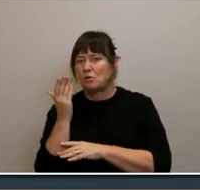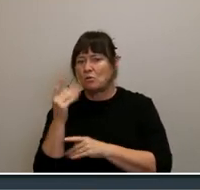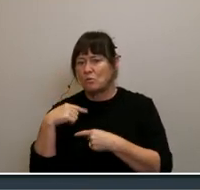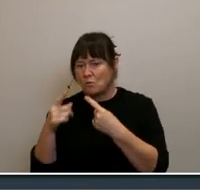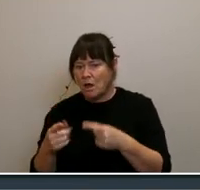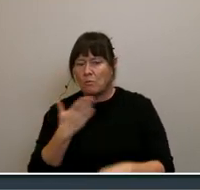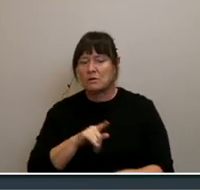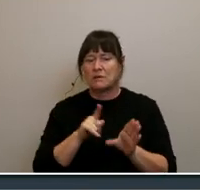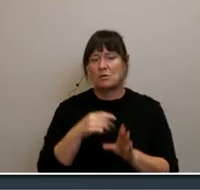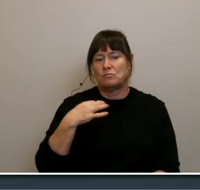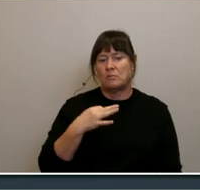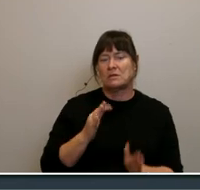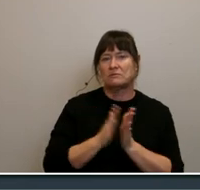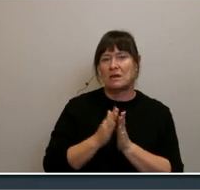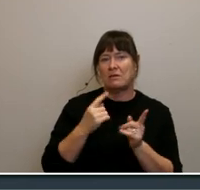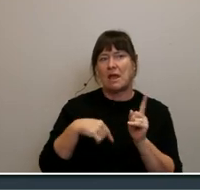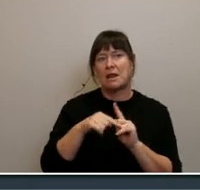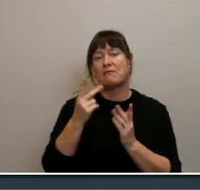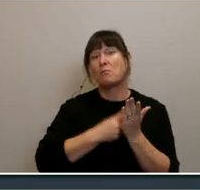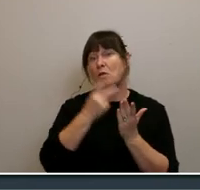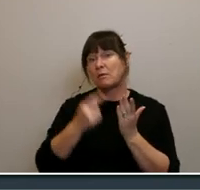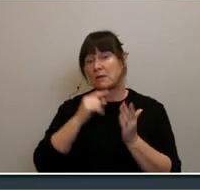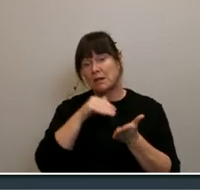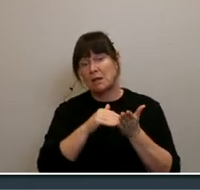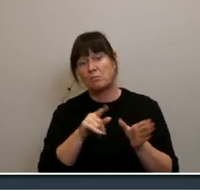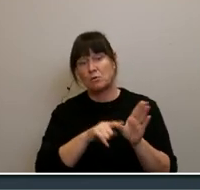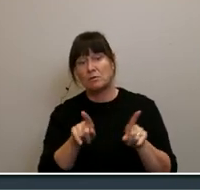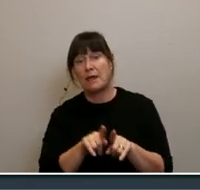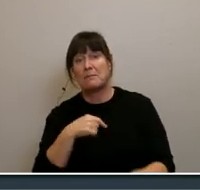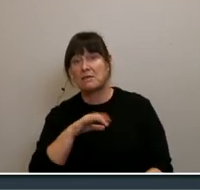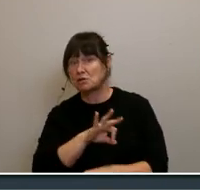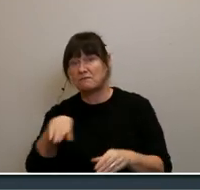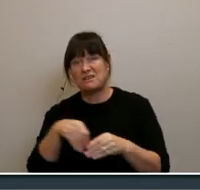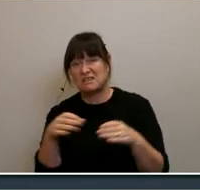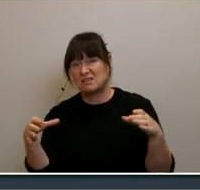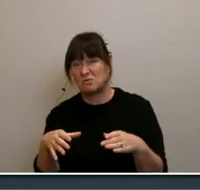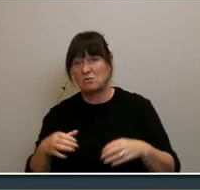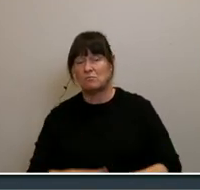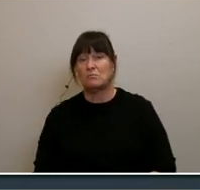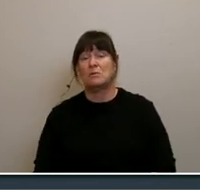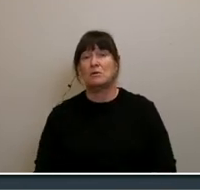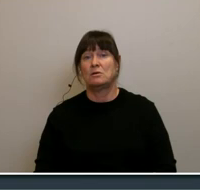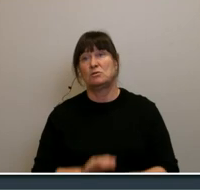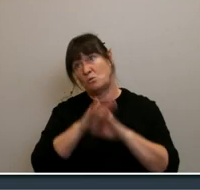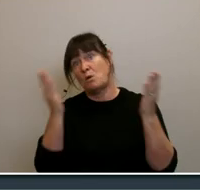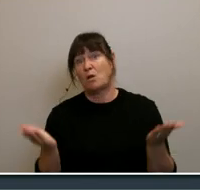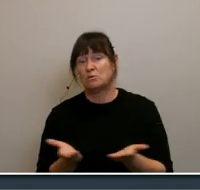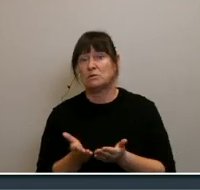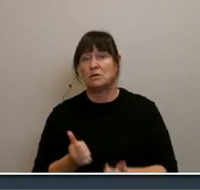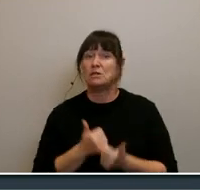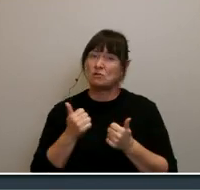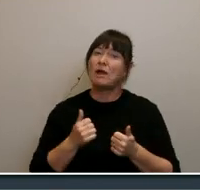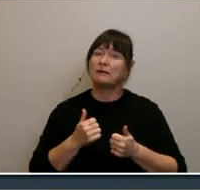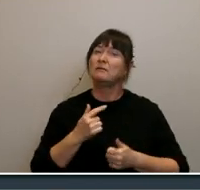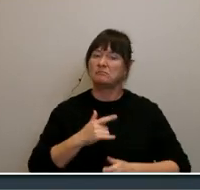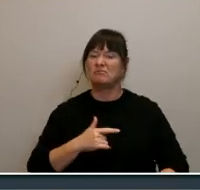Napier and have a program that can help youth like me that don't fit in. to the world. It's okay